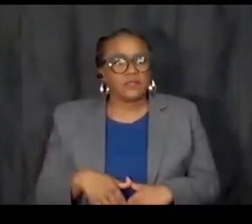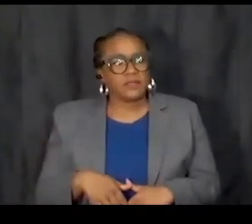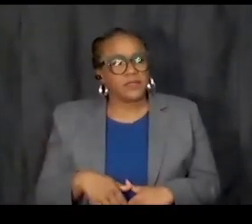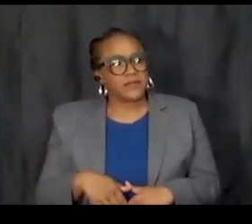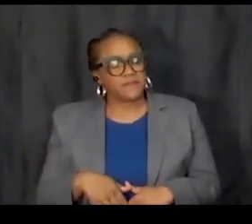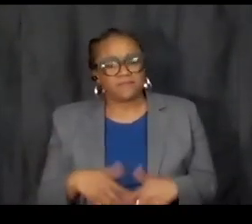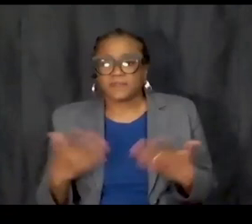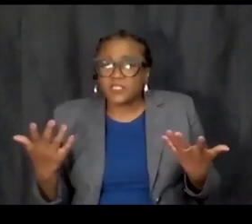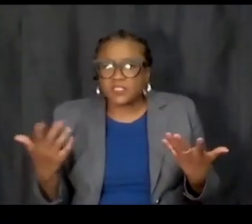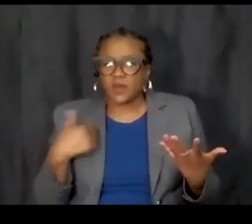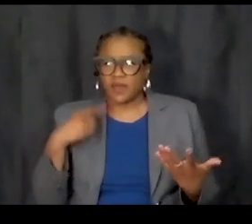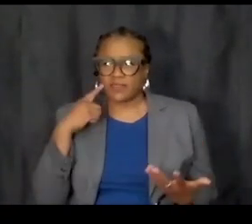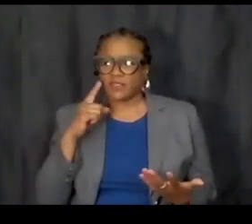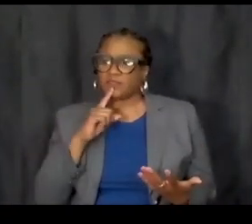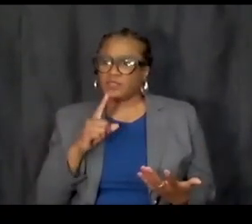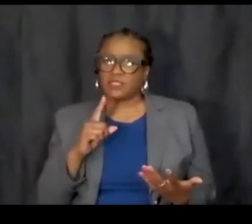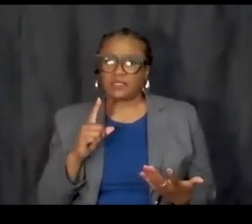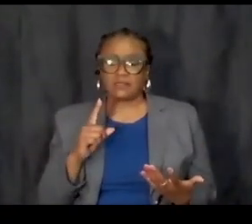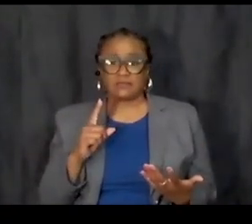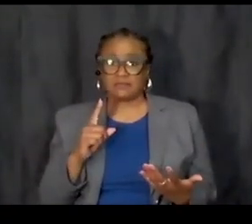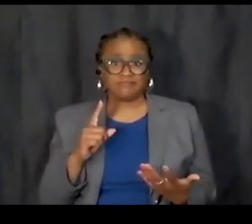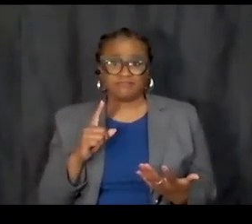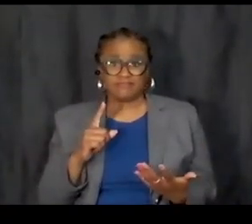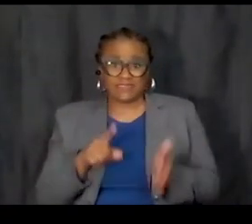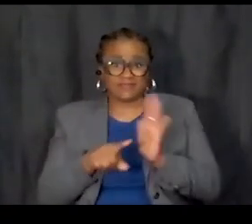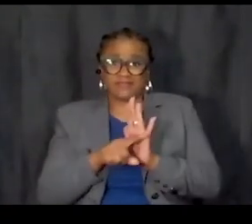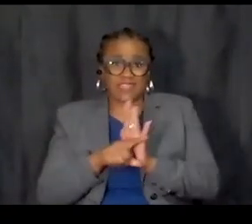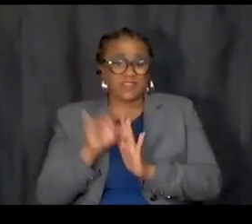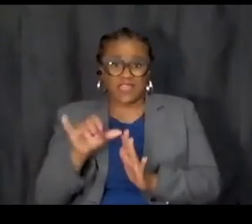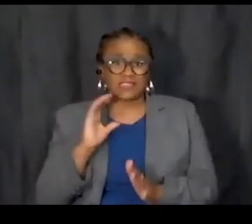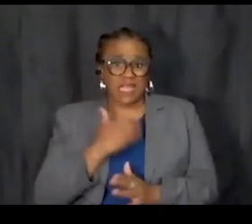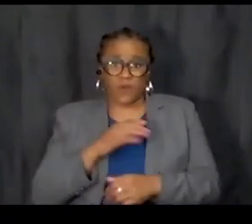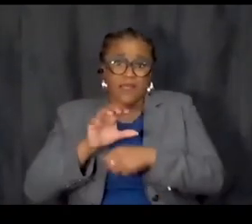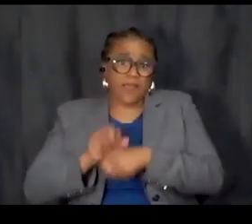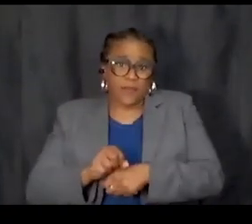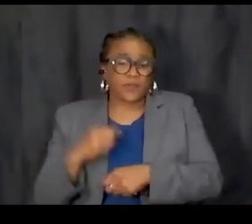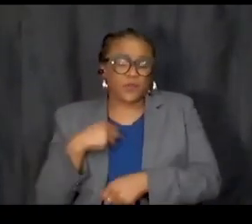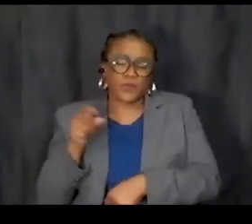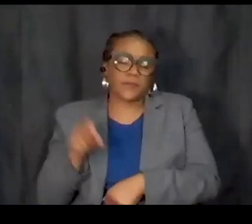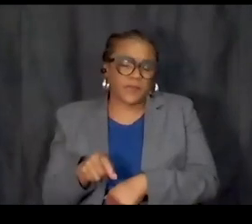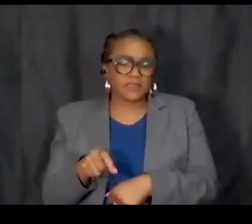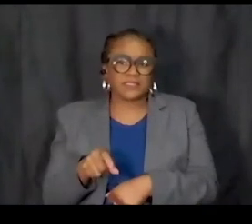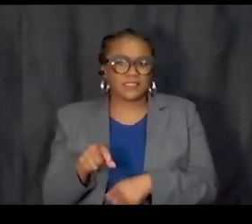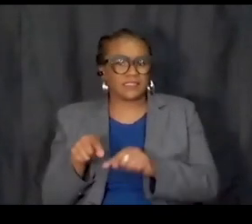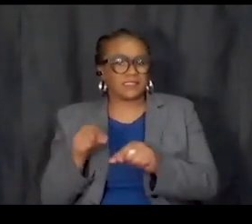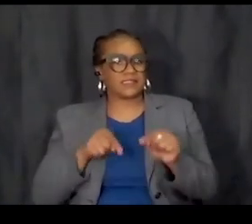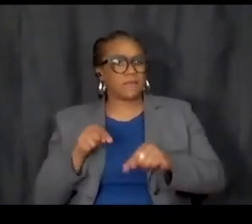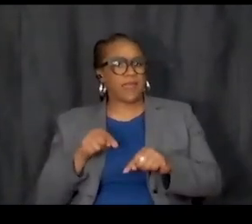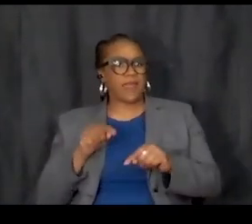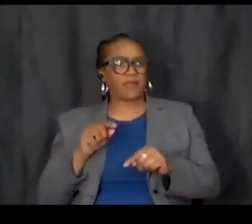So I think it's to our detriment that that is the habit. And we need to just step back from what we're